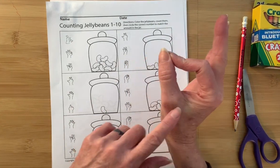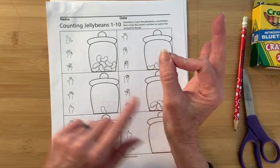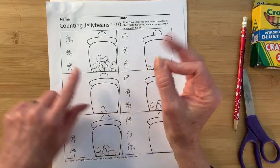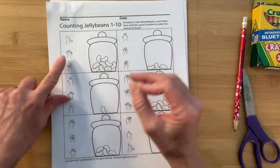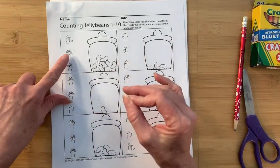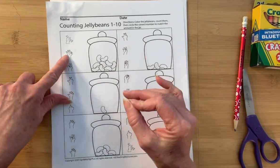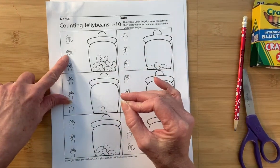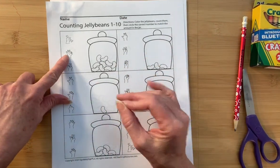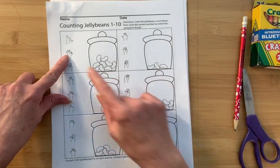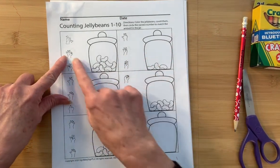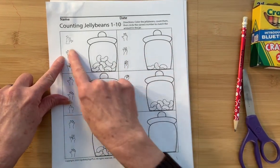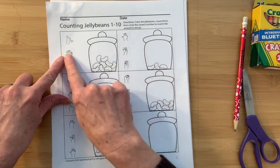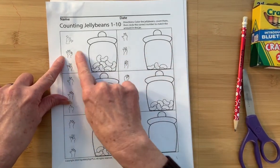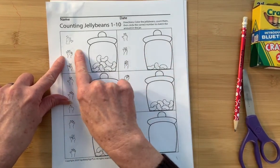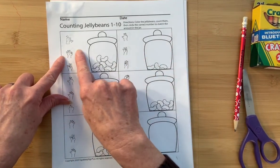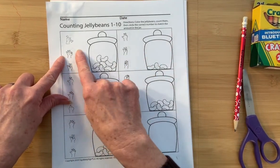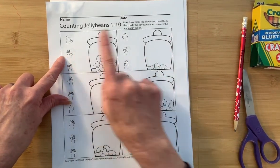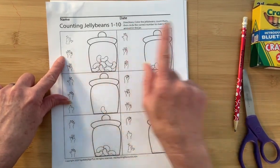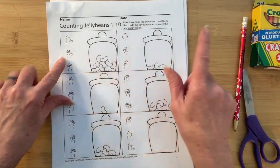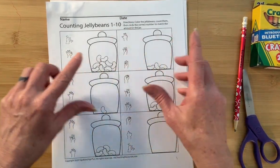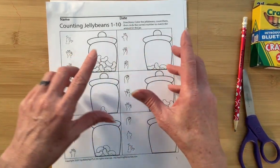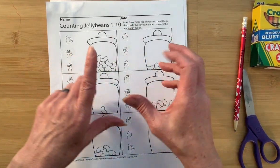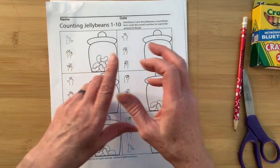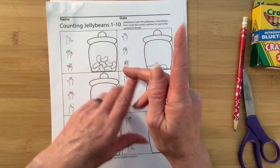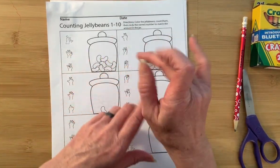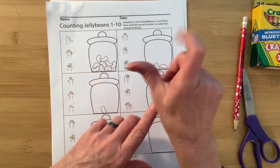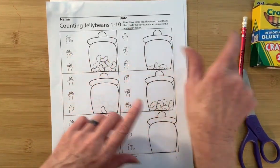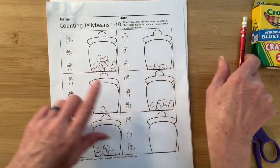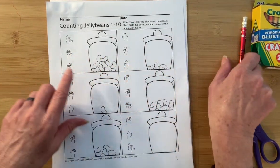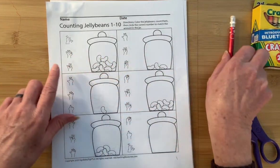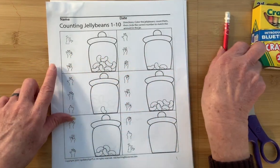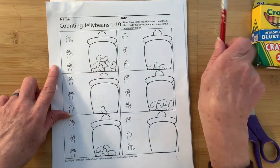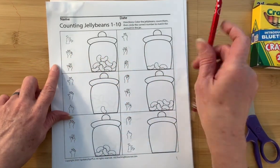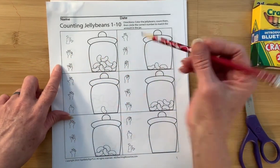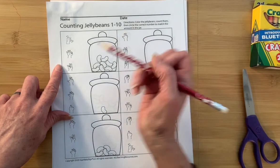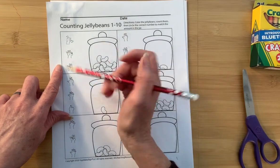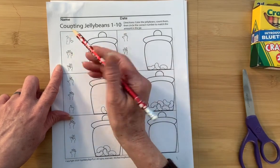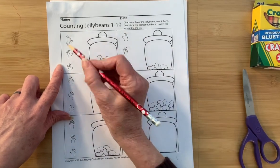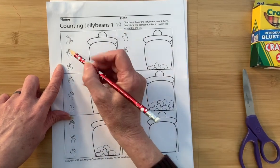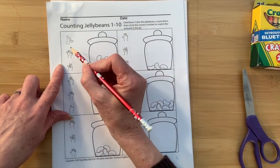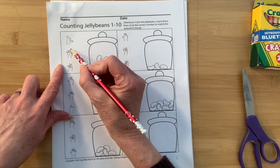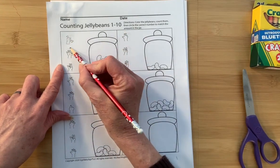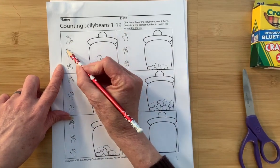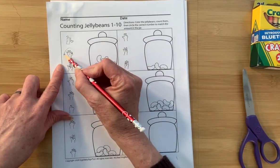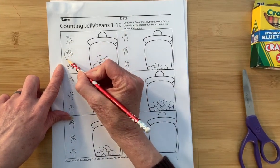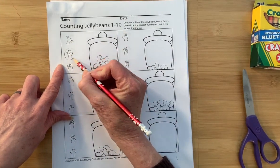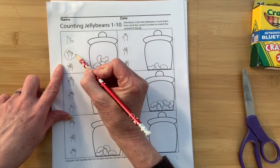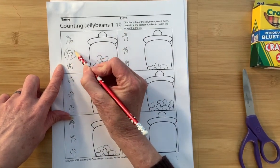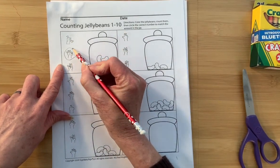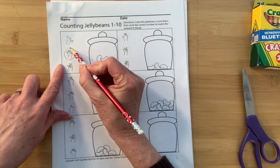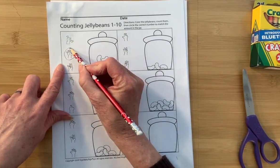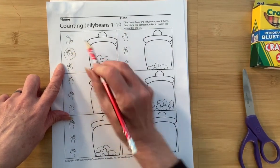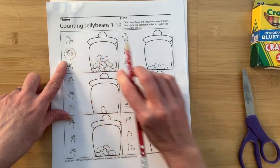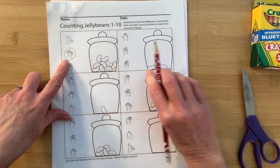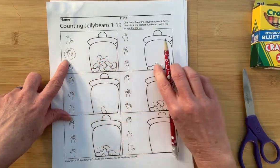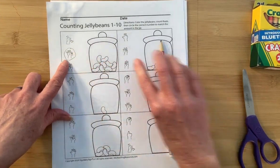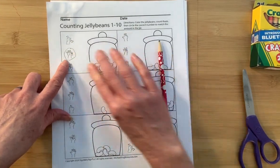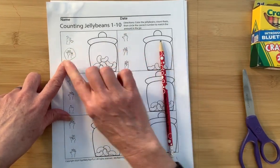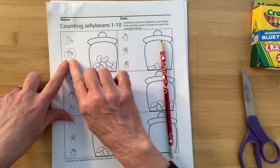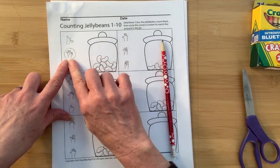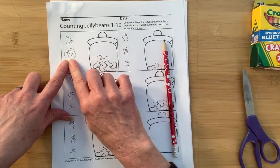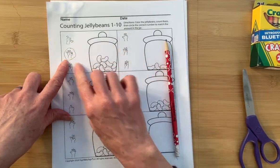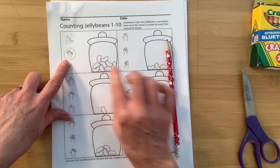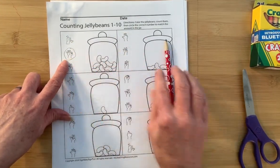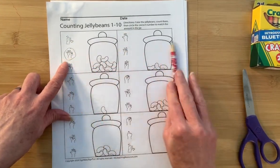9? There it is. So get your pencil. We're going to circle the